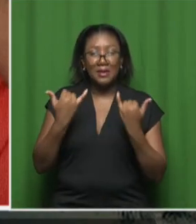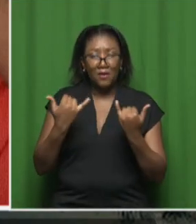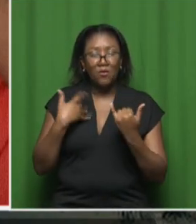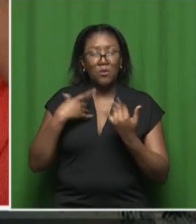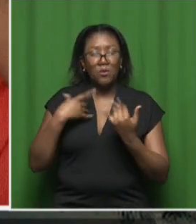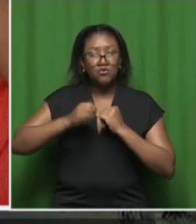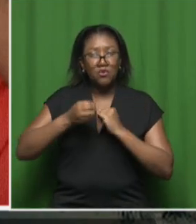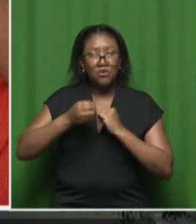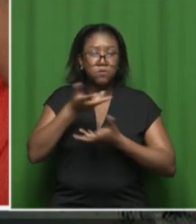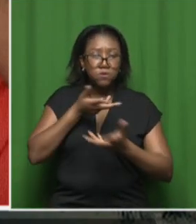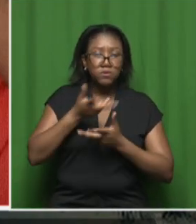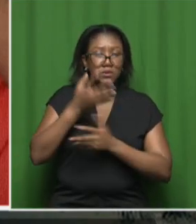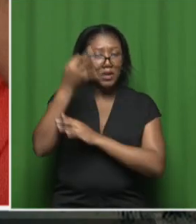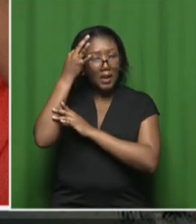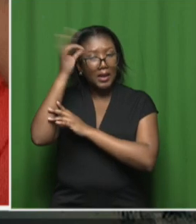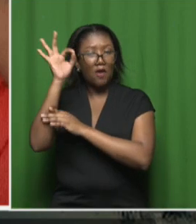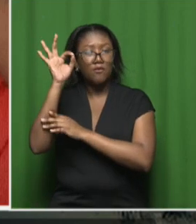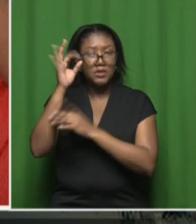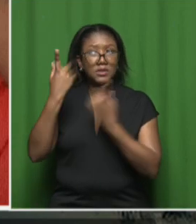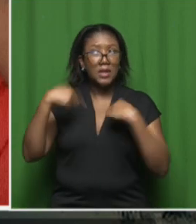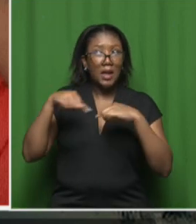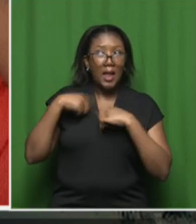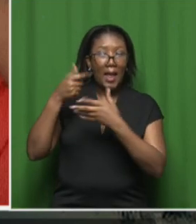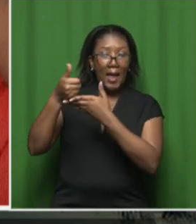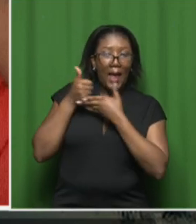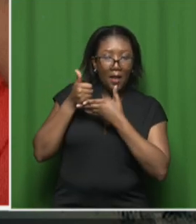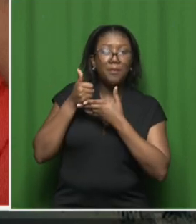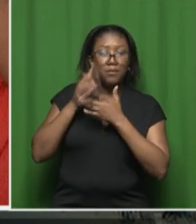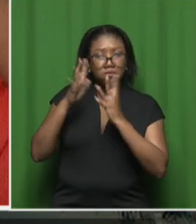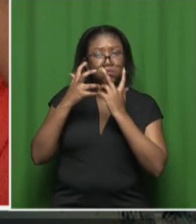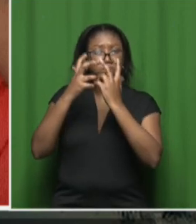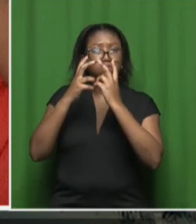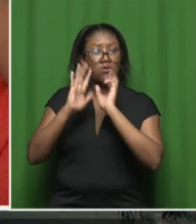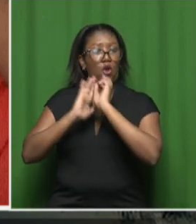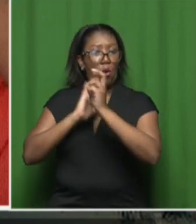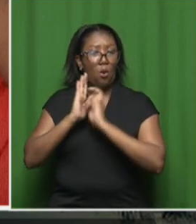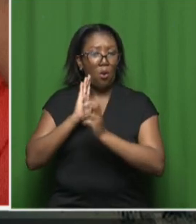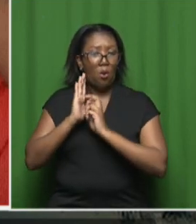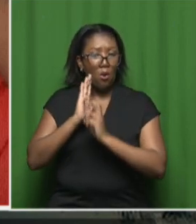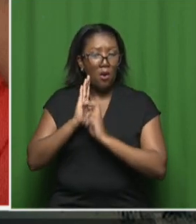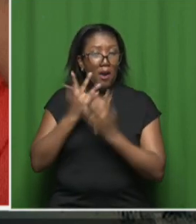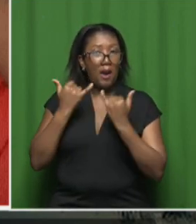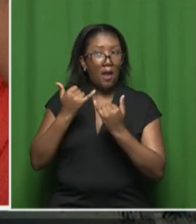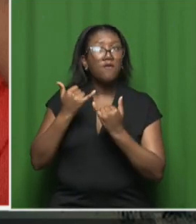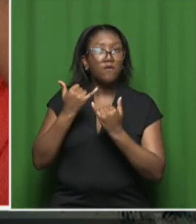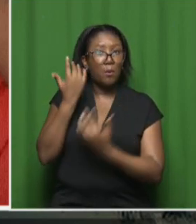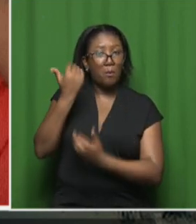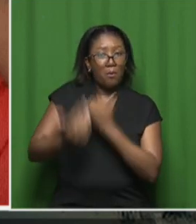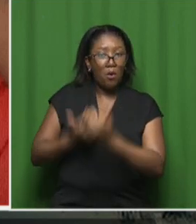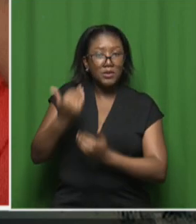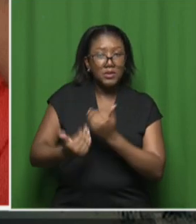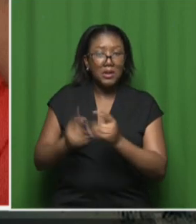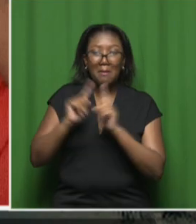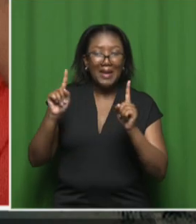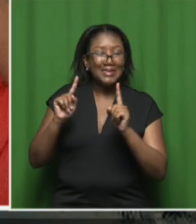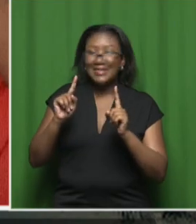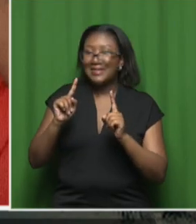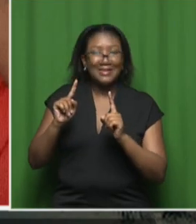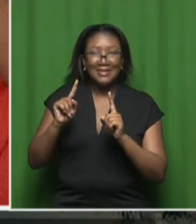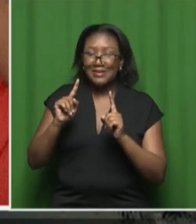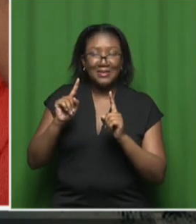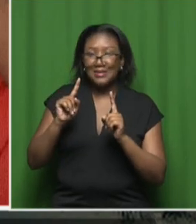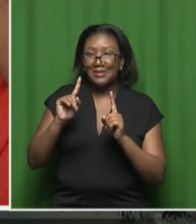to engage with the government to regulate us. And we've been through that process, and we don't seem to be getting on the